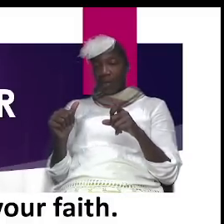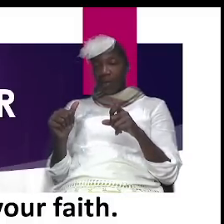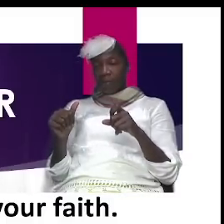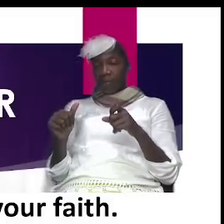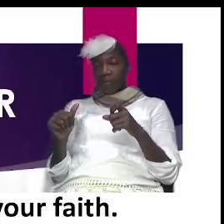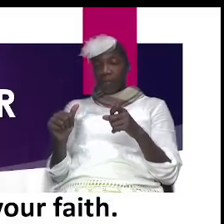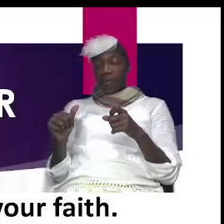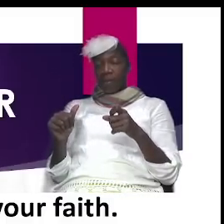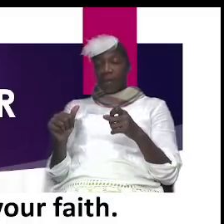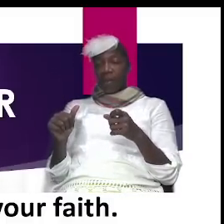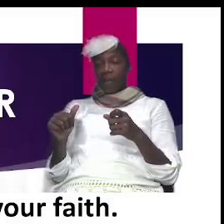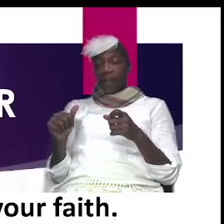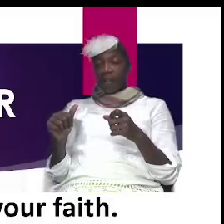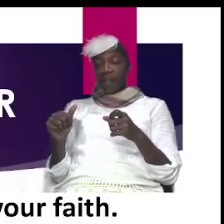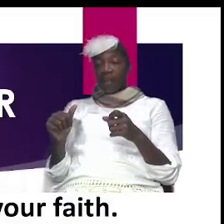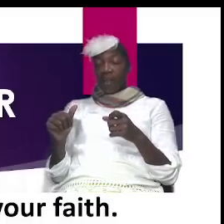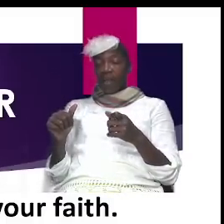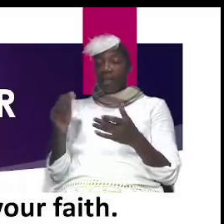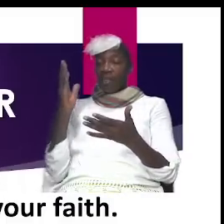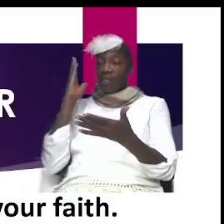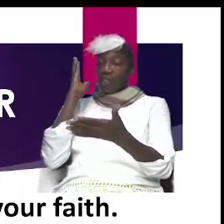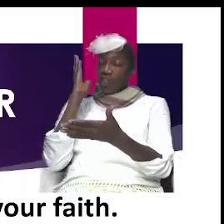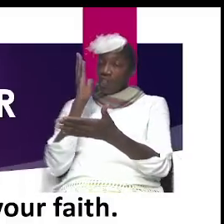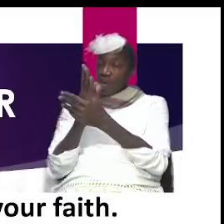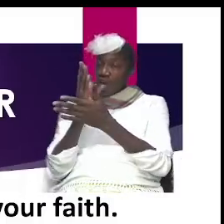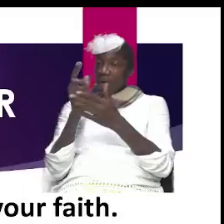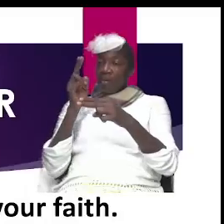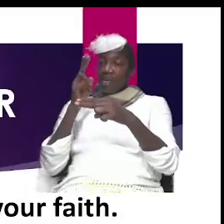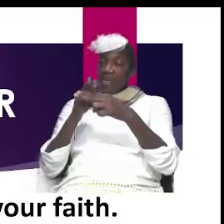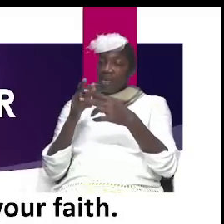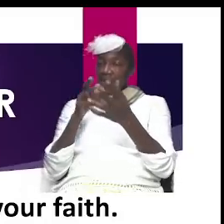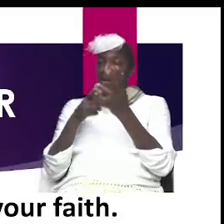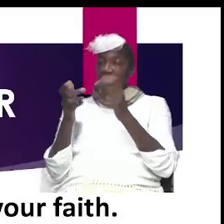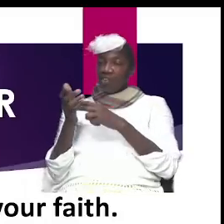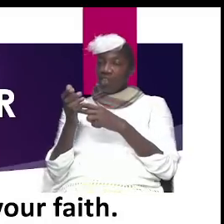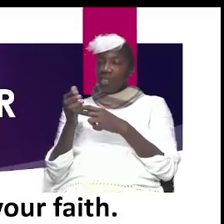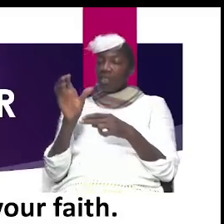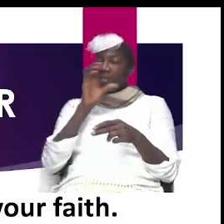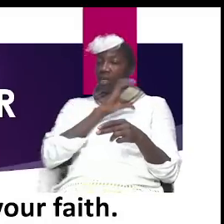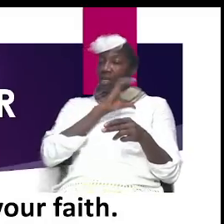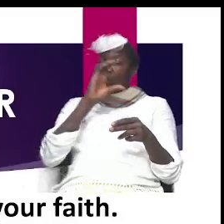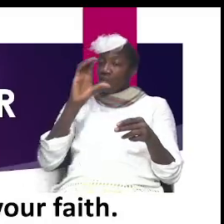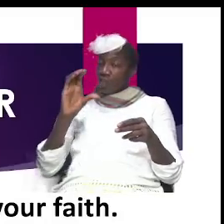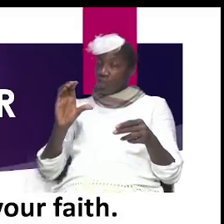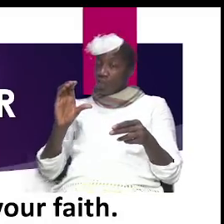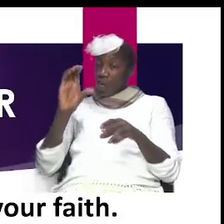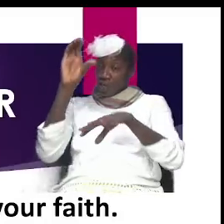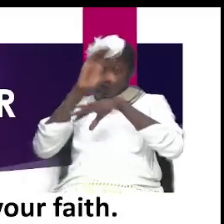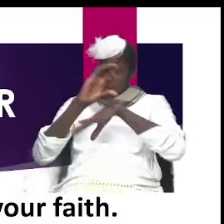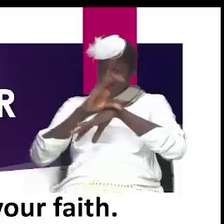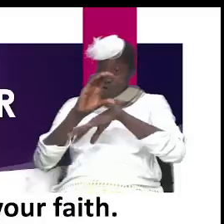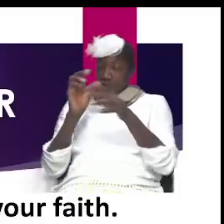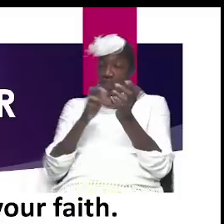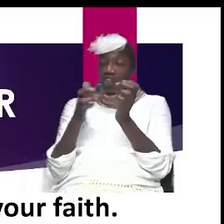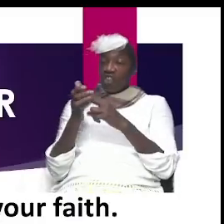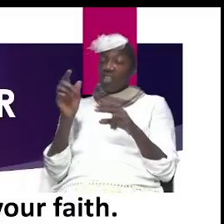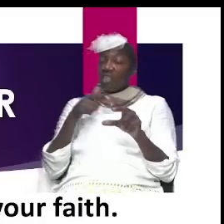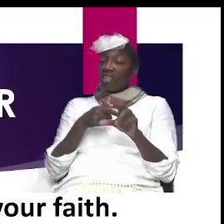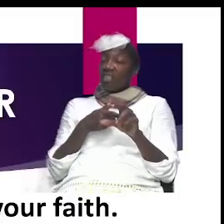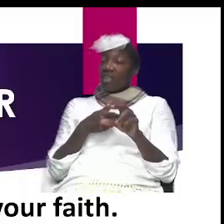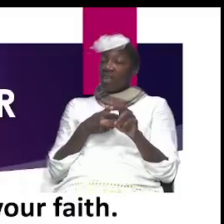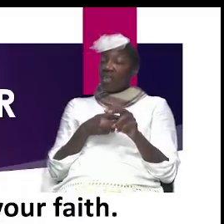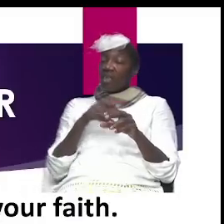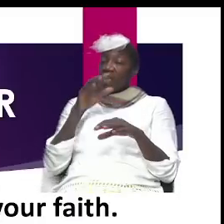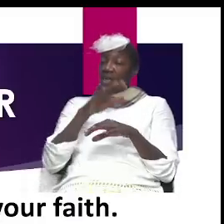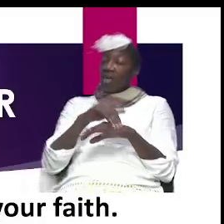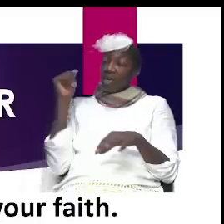interrupt, it must not taint the name of Jesus and the church that he started. Yes, we are going to be called